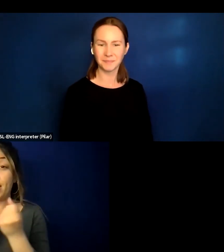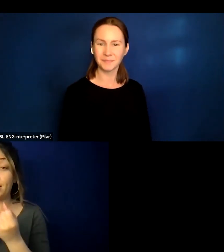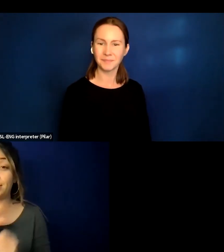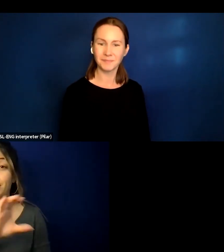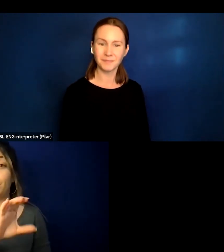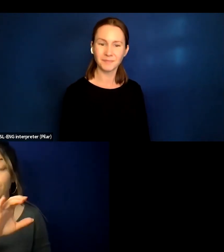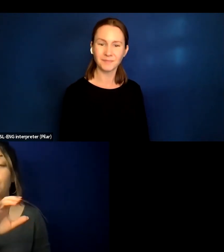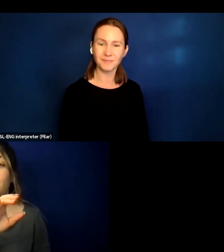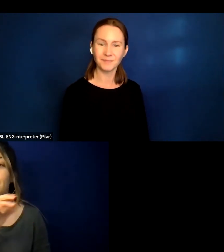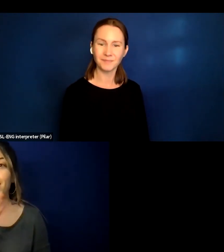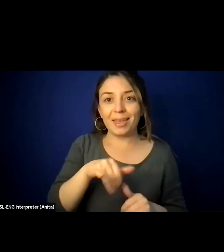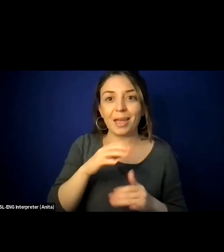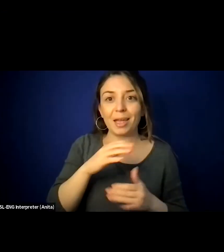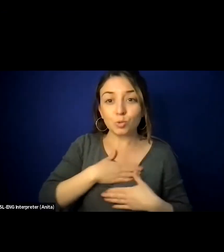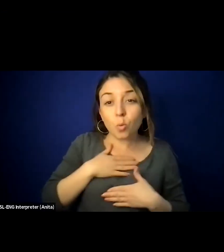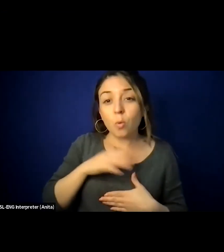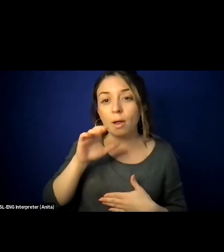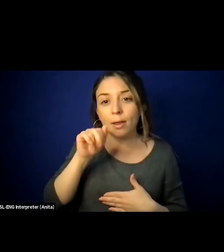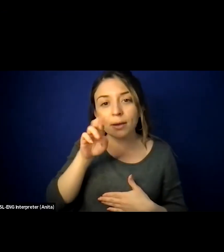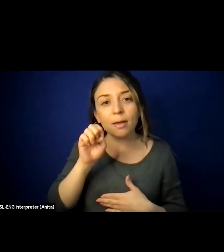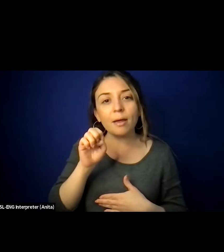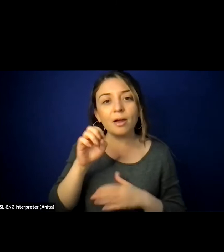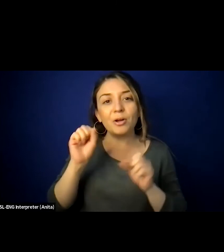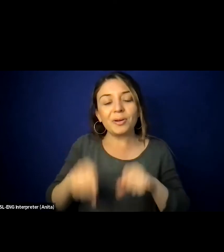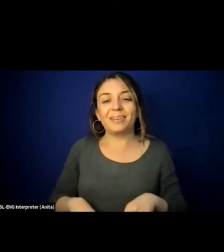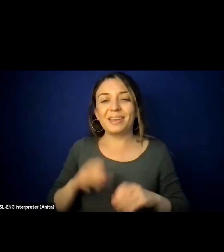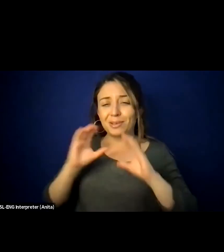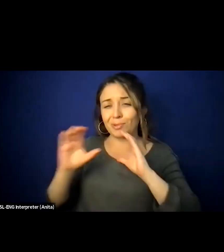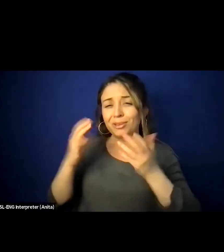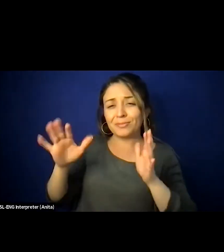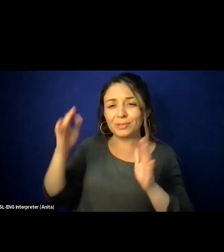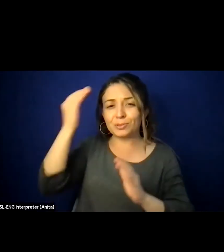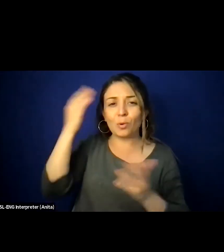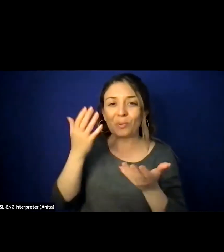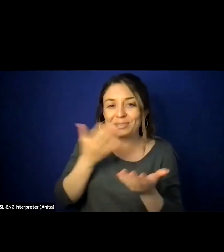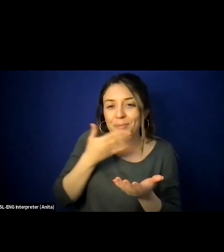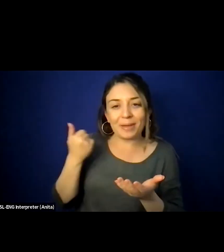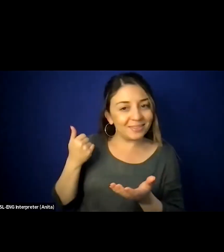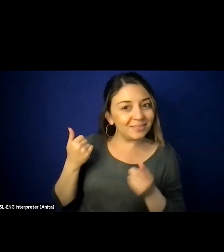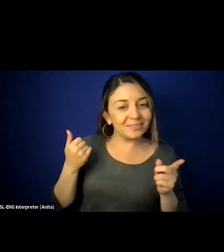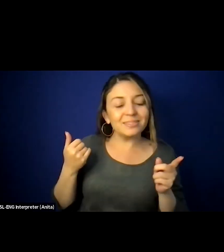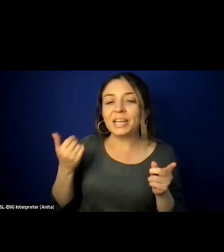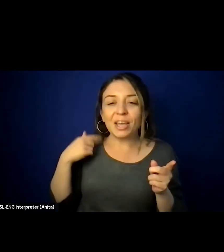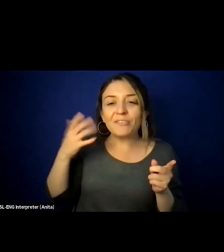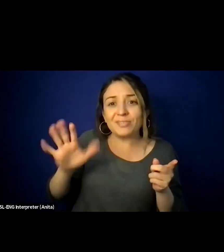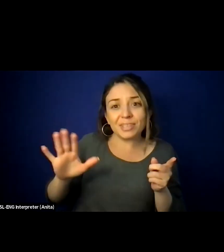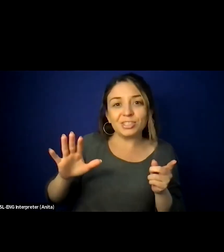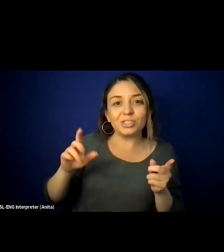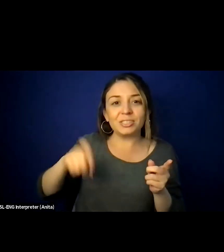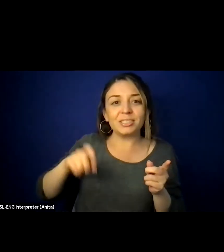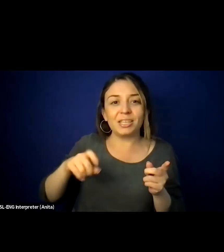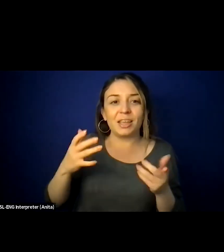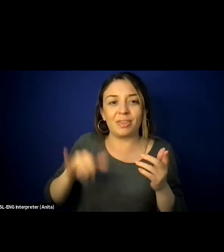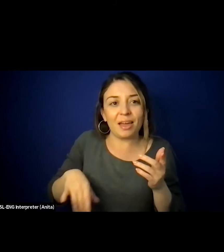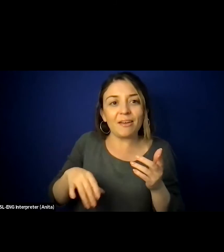the communities in ways that communicate to them that they already know what is best and are already leading on the effective